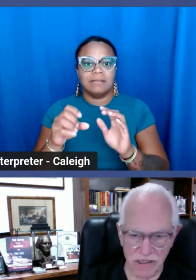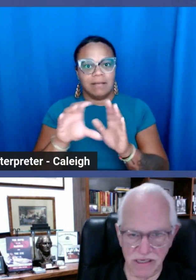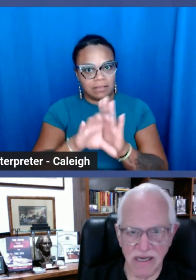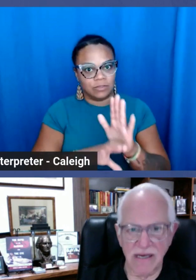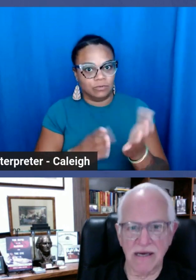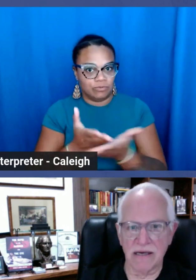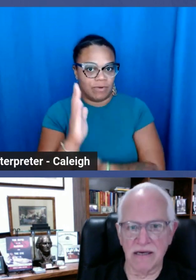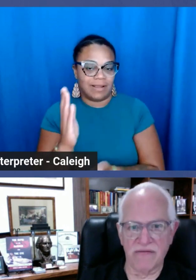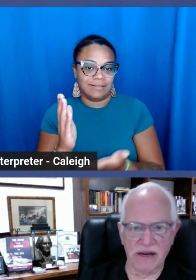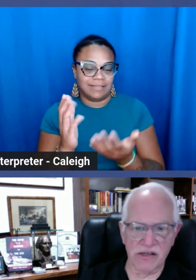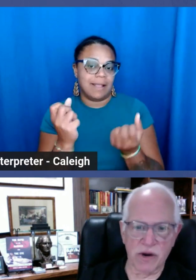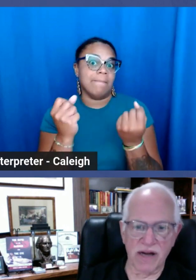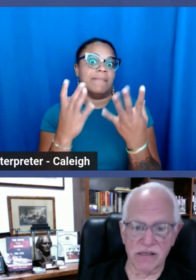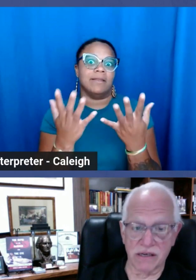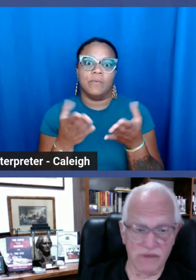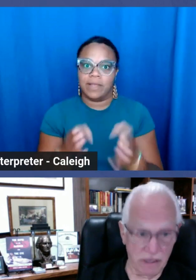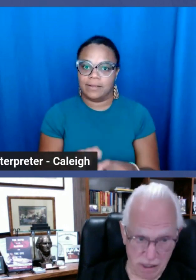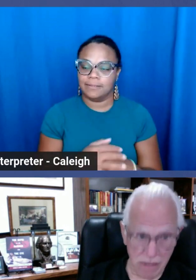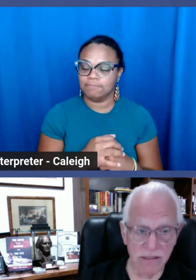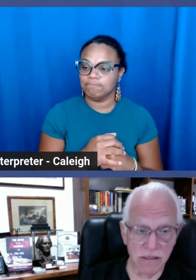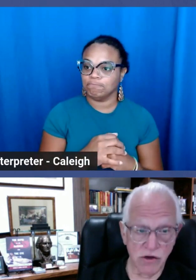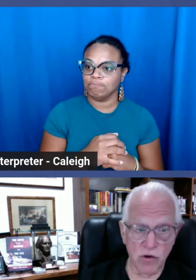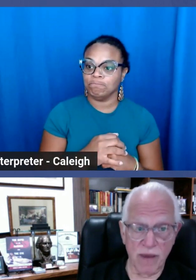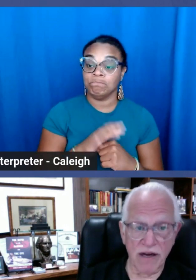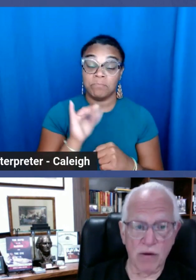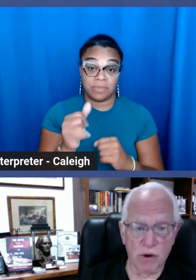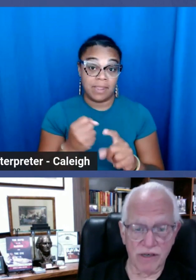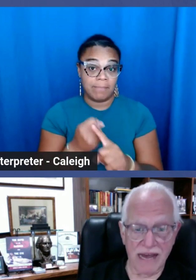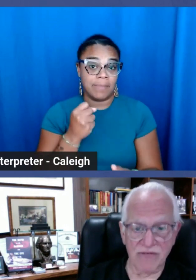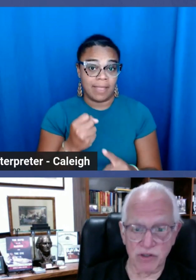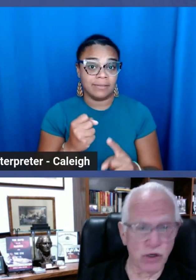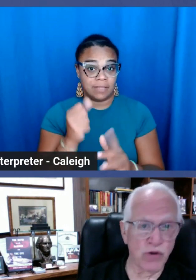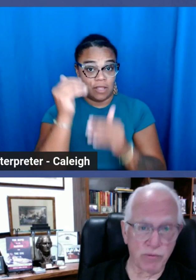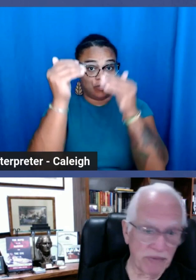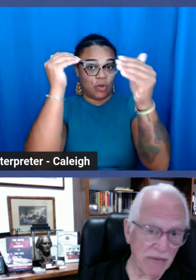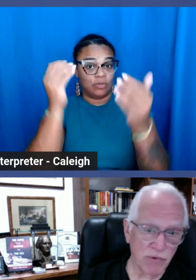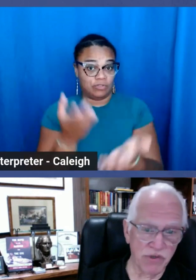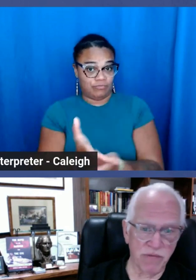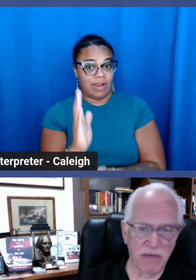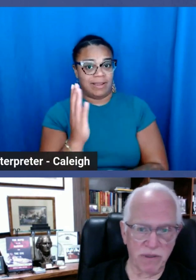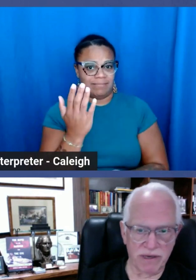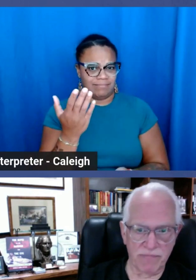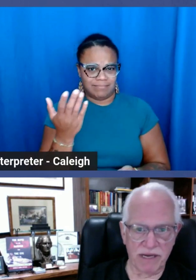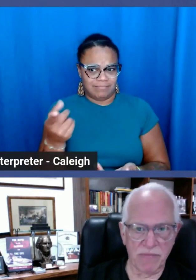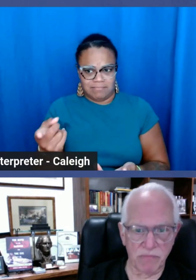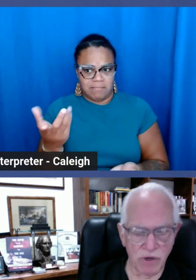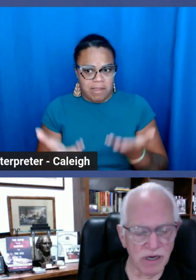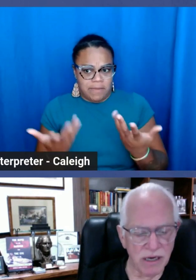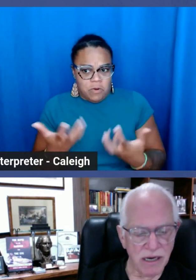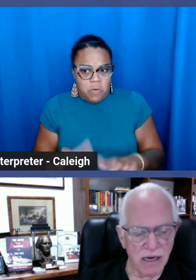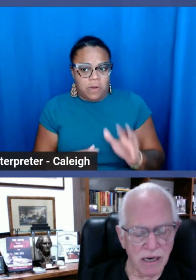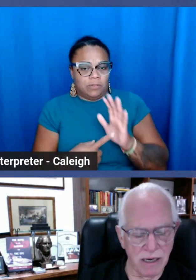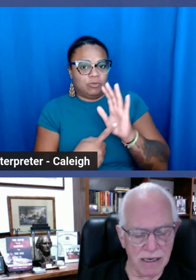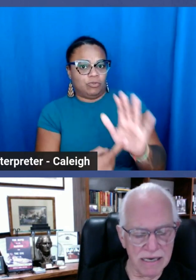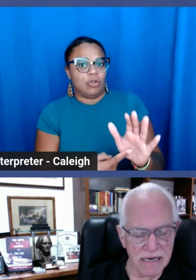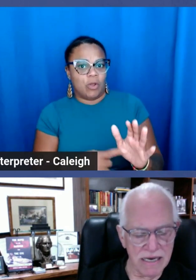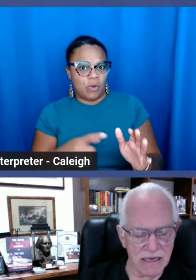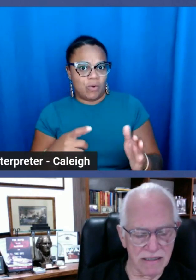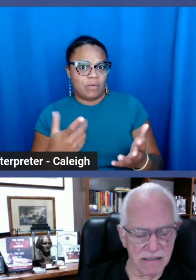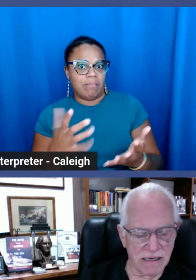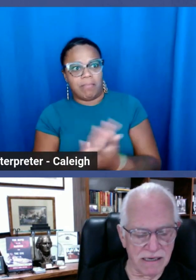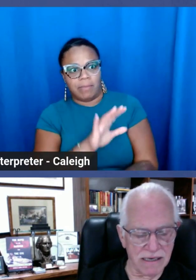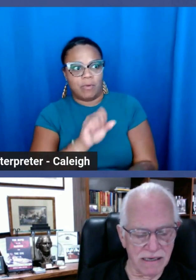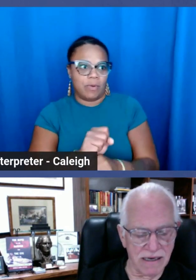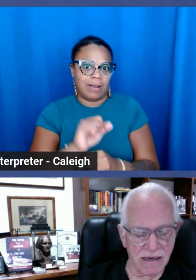different ways. It affects the rights of adults who may not want to have to show their papers to be able to pick up a book.